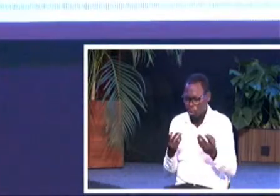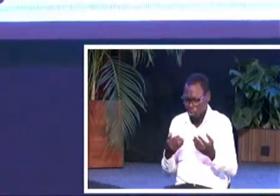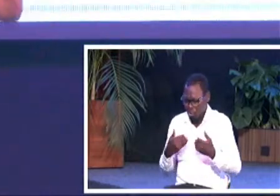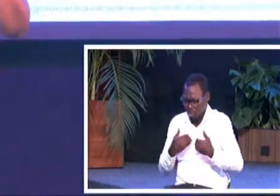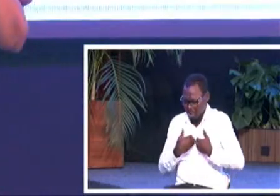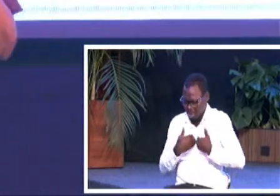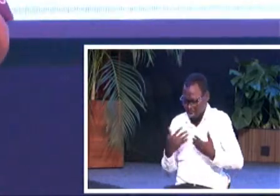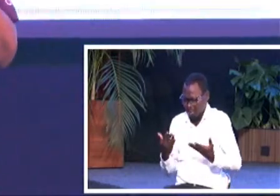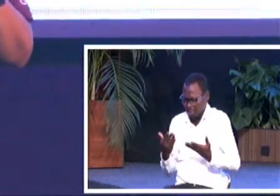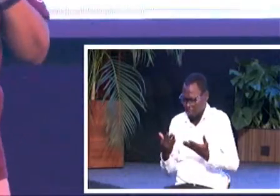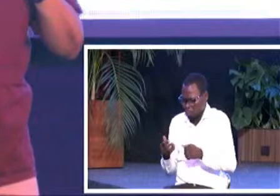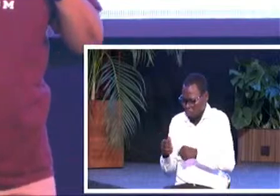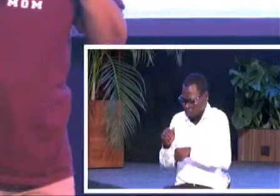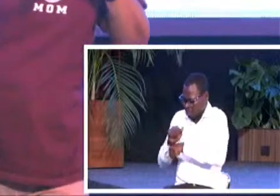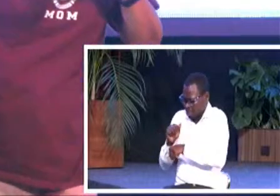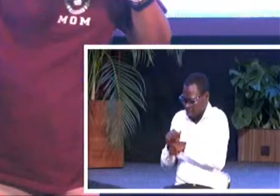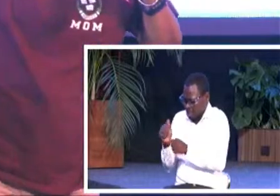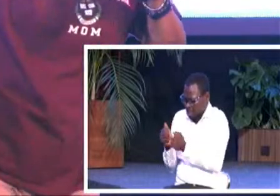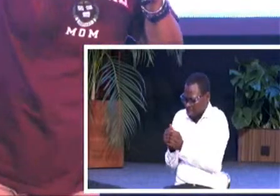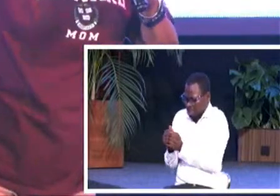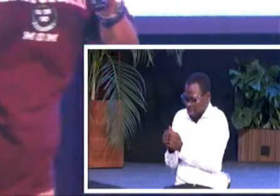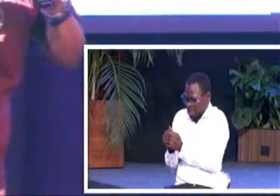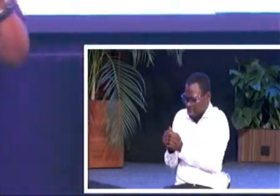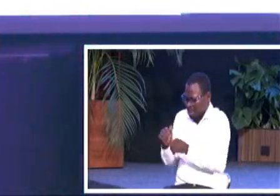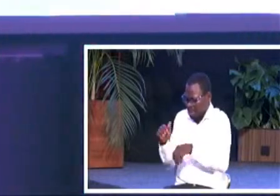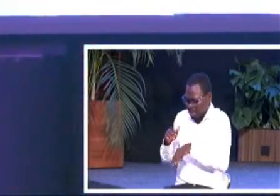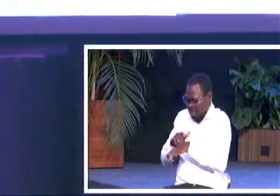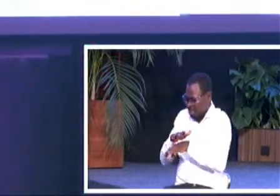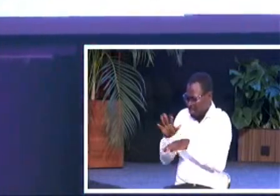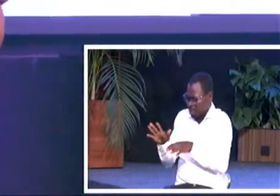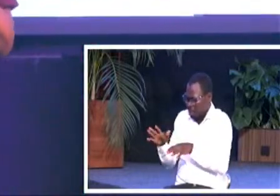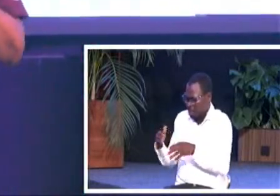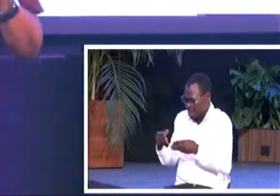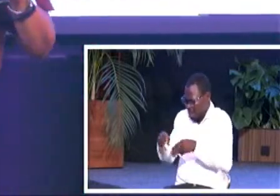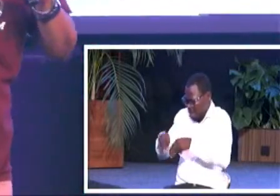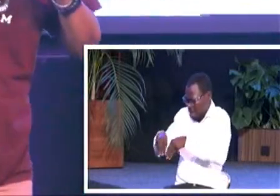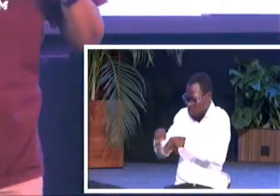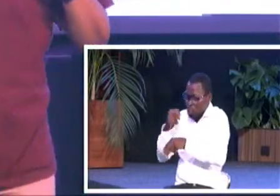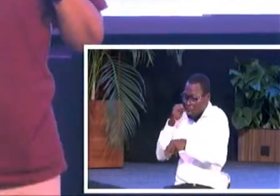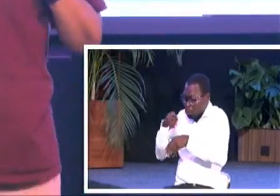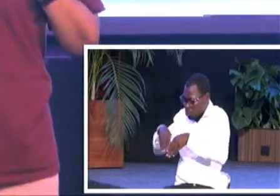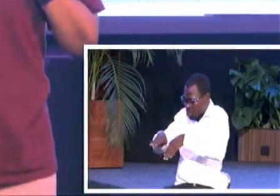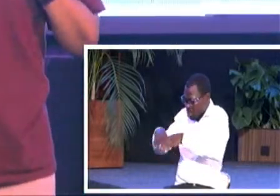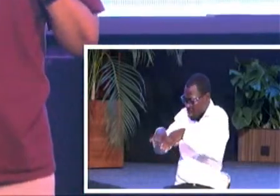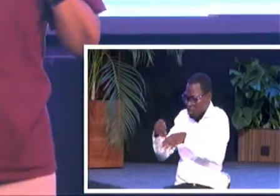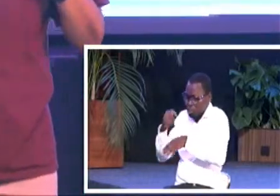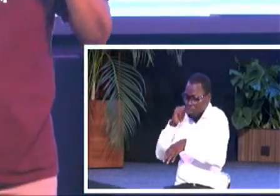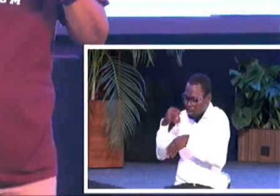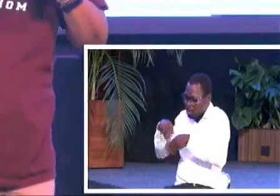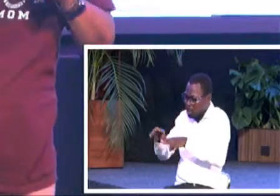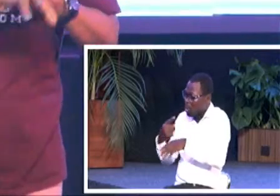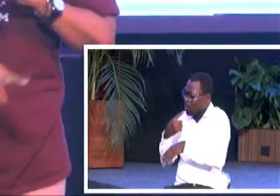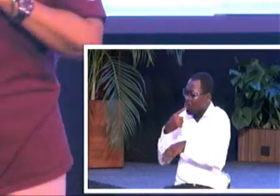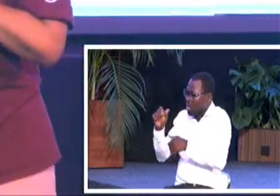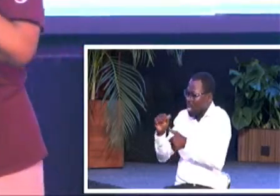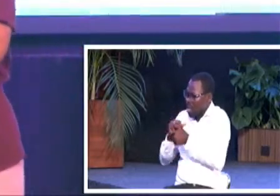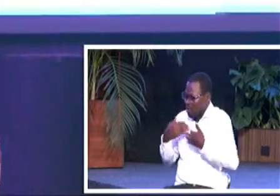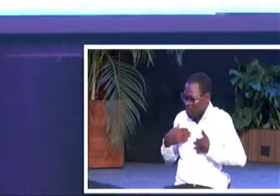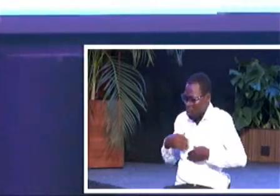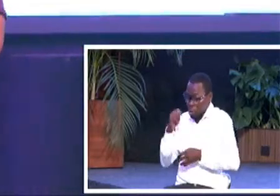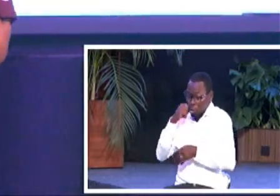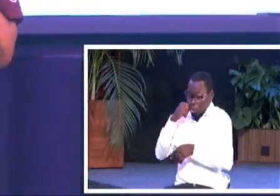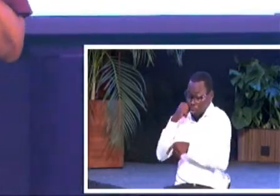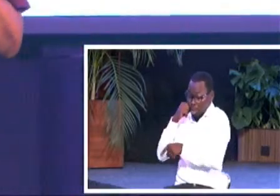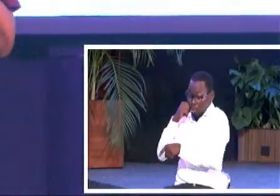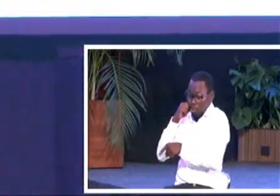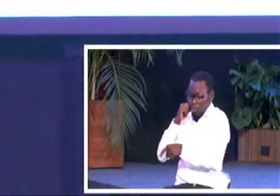tell this influencer, market my tomatoes. Tell everybody that tomatoes is